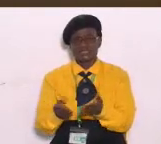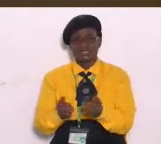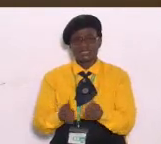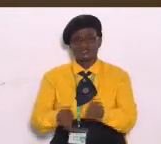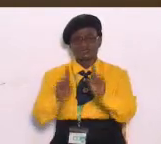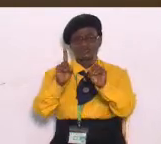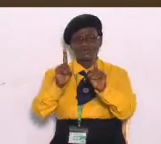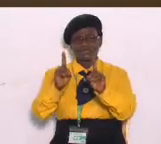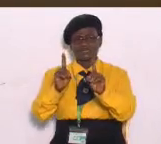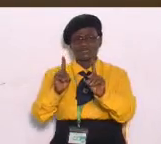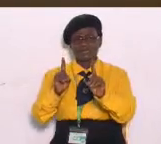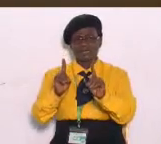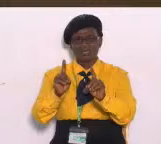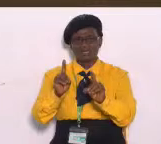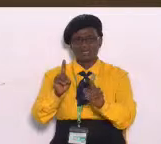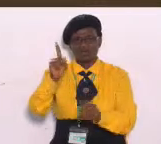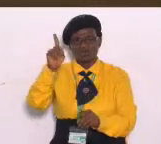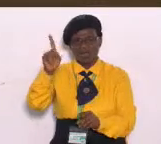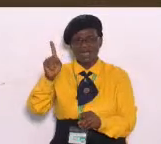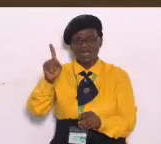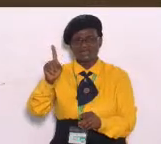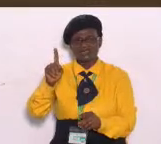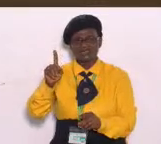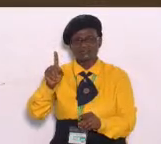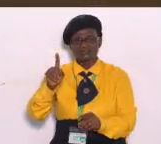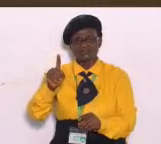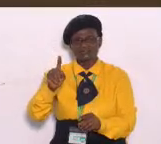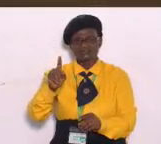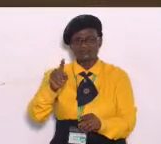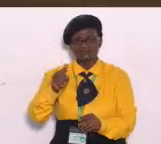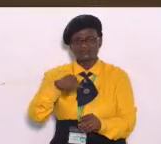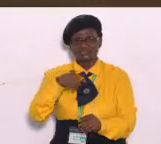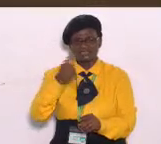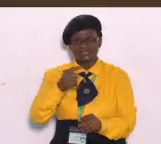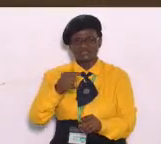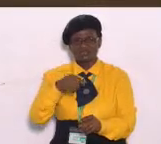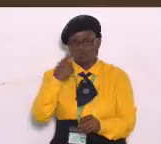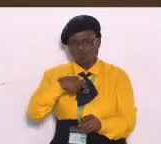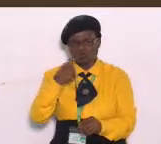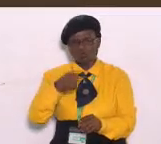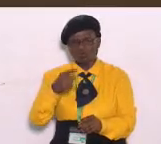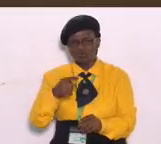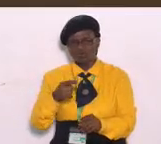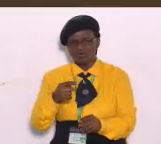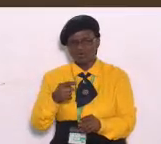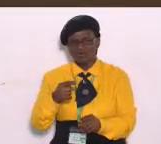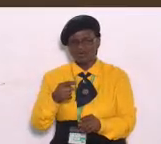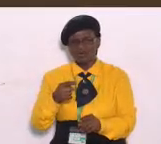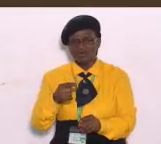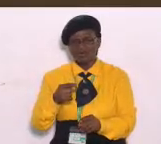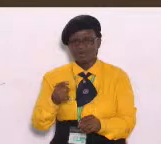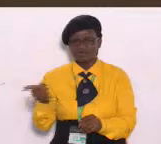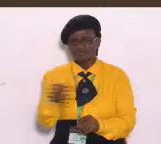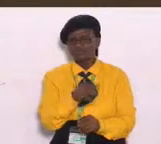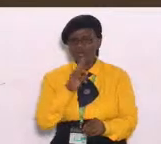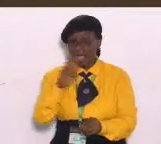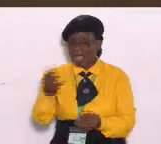During break, one saw the other. I said, you are here?